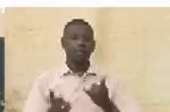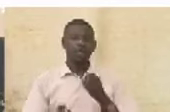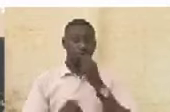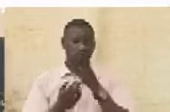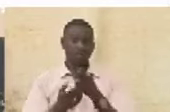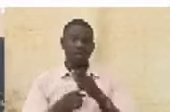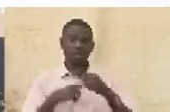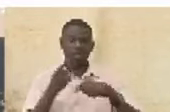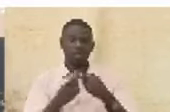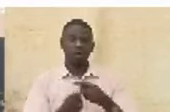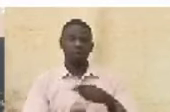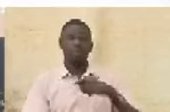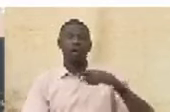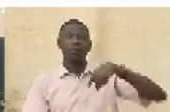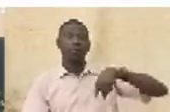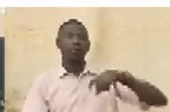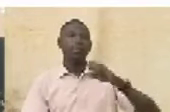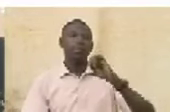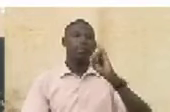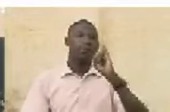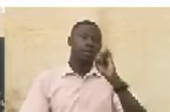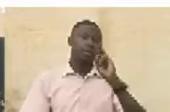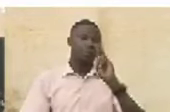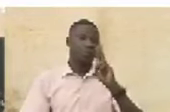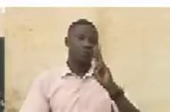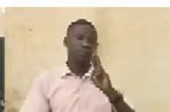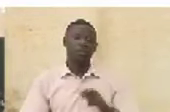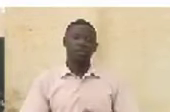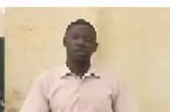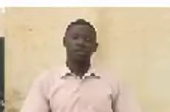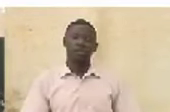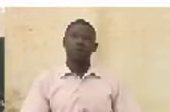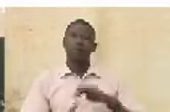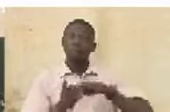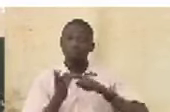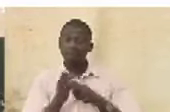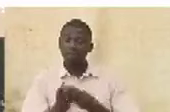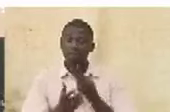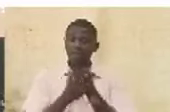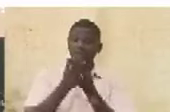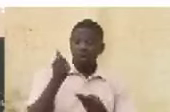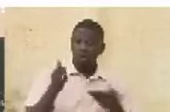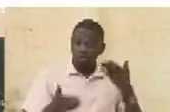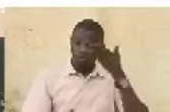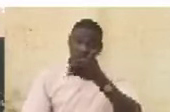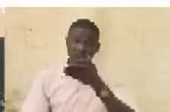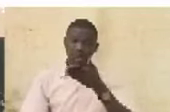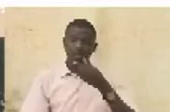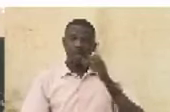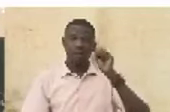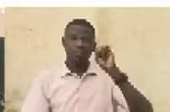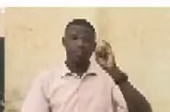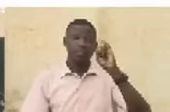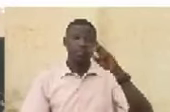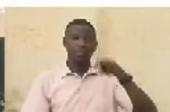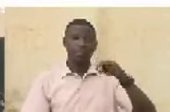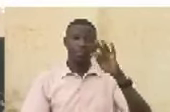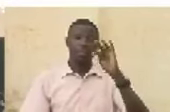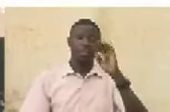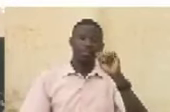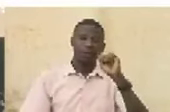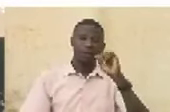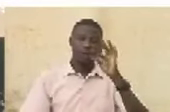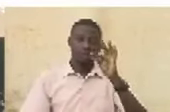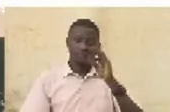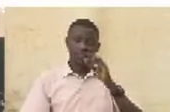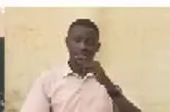paramilitaries. Saying if elebe paral lakumo fo fanan fo. Were they both present in Sintet? Fo ni paral ni police sojarol belebe maberu ni njeba Sintet sa